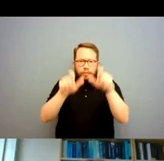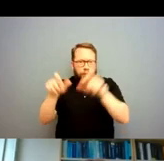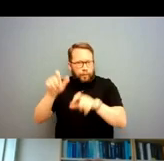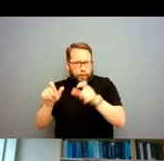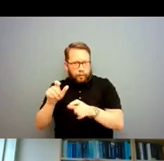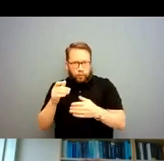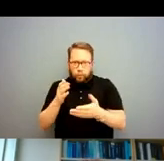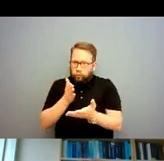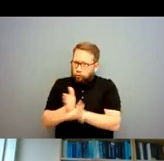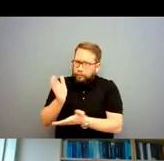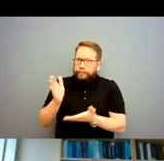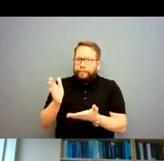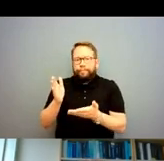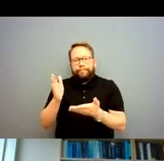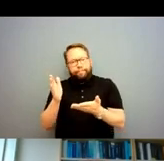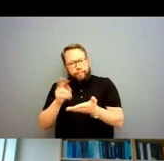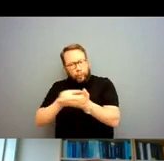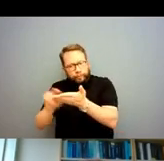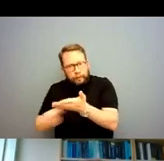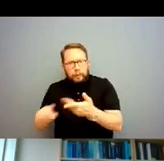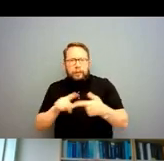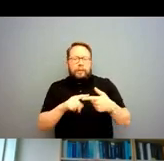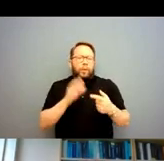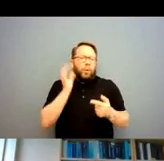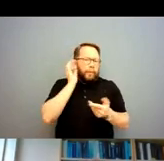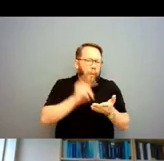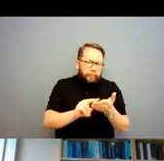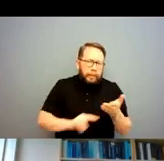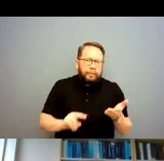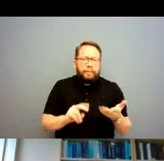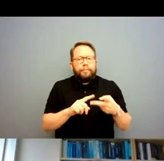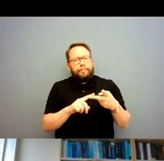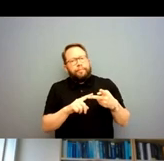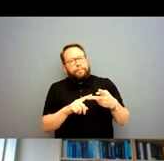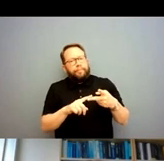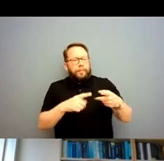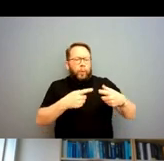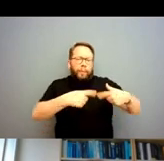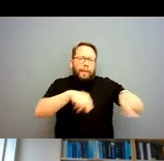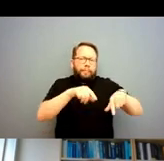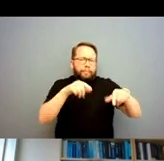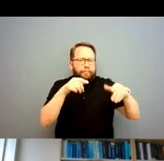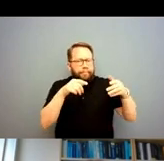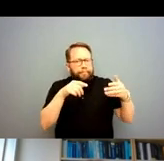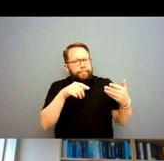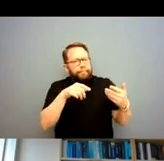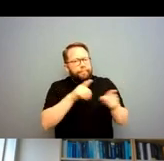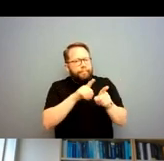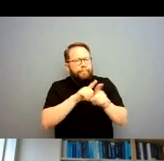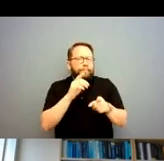CEDAW. You have the Convention or the Committee for the Elimination of Racial Discrimination, the